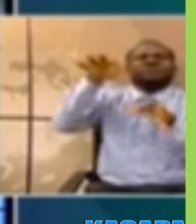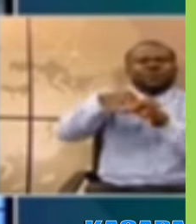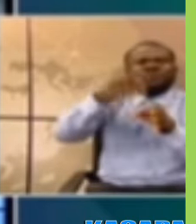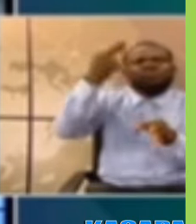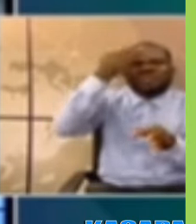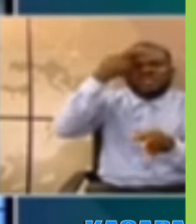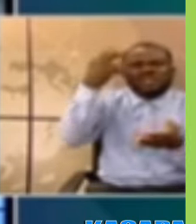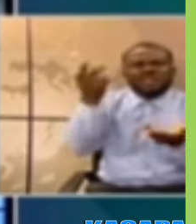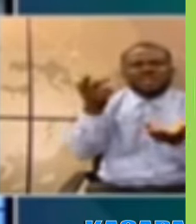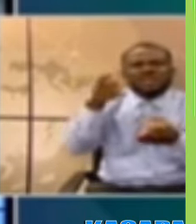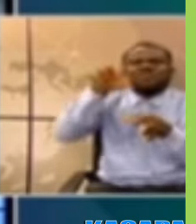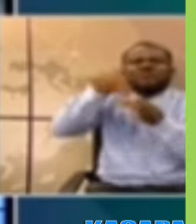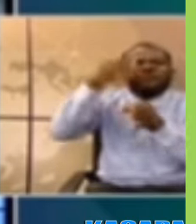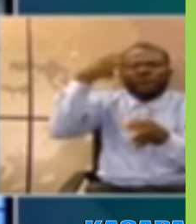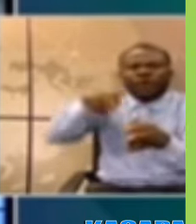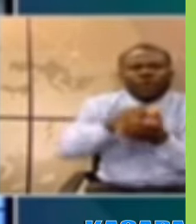Saban Pan away, let's